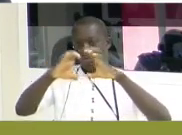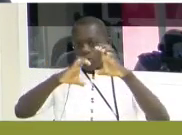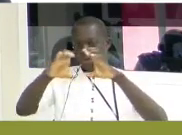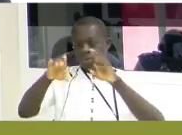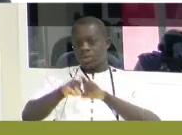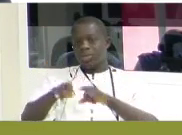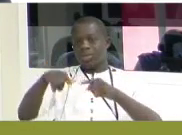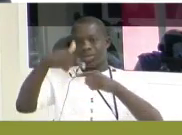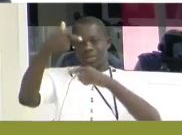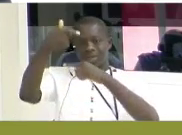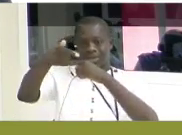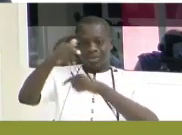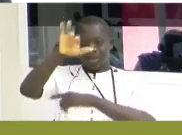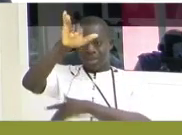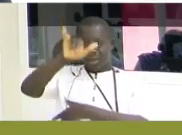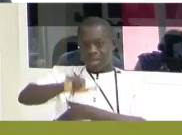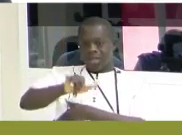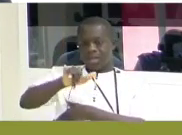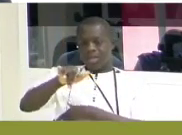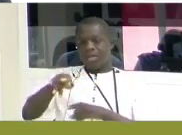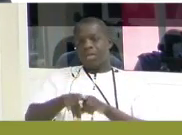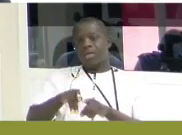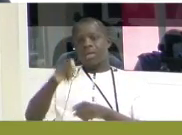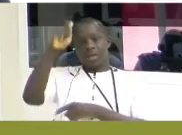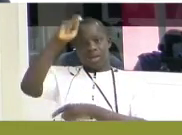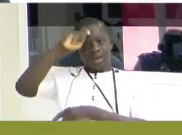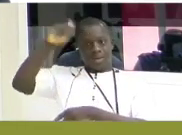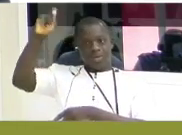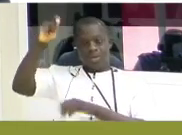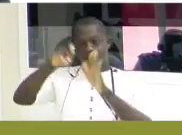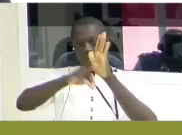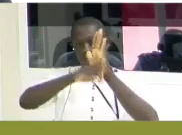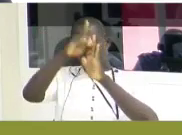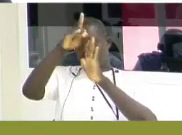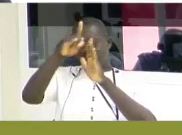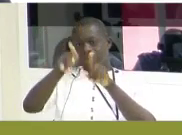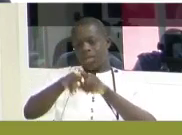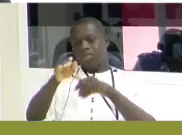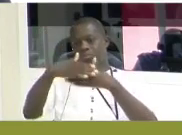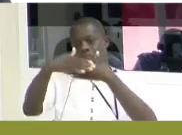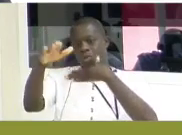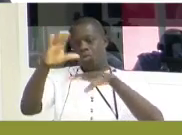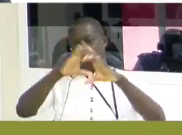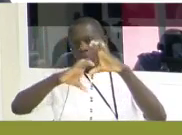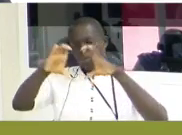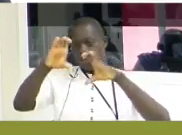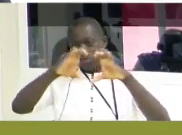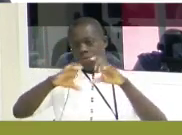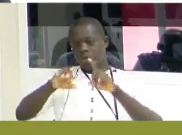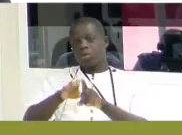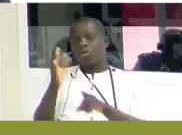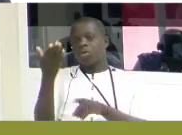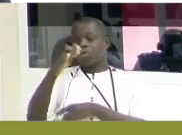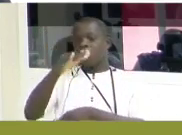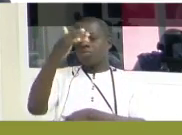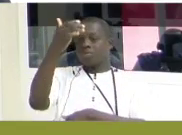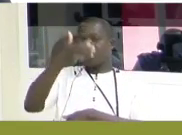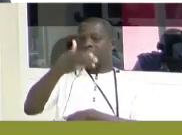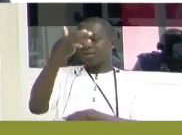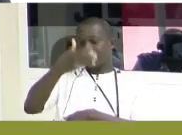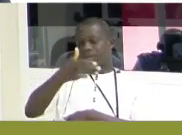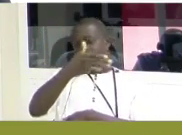following year, a graduate diploma in mass communication also. Then from